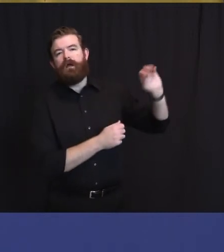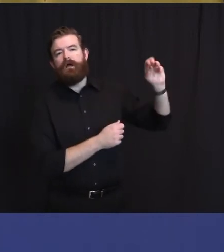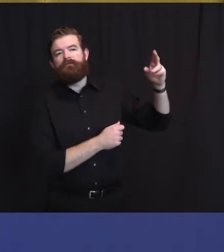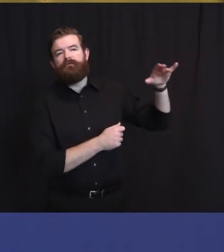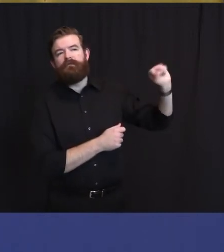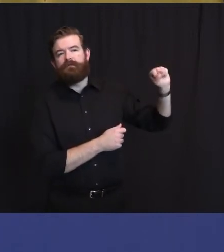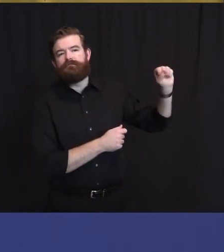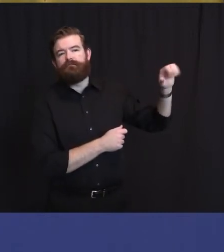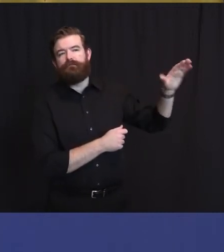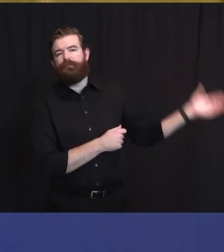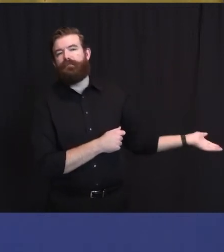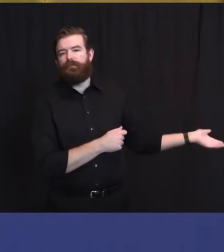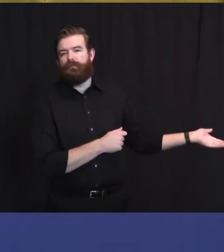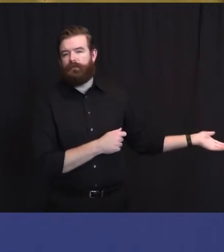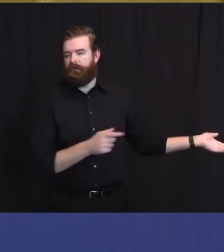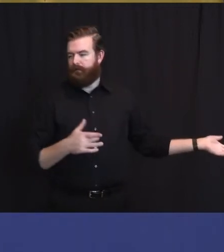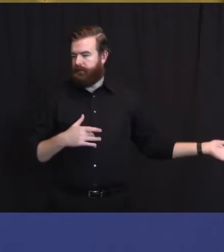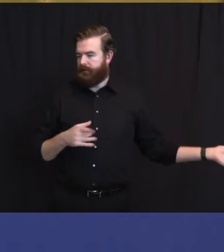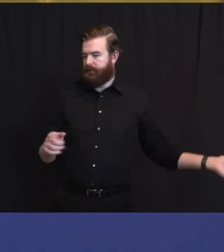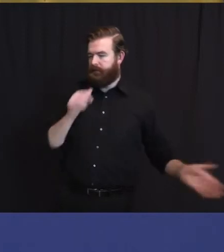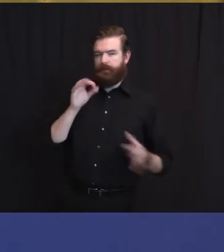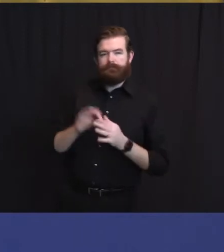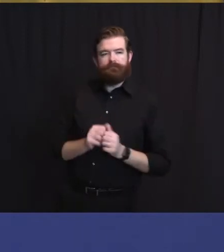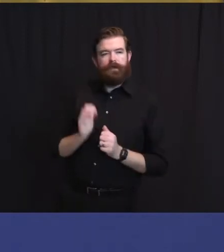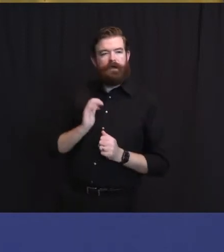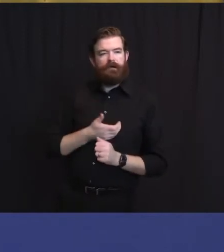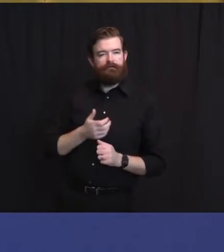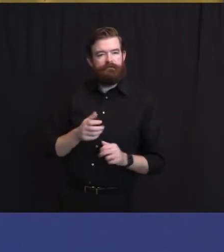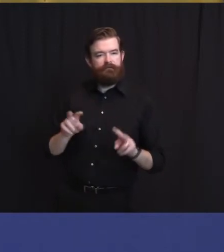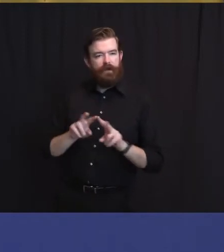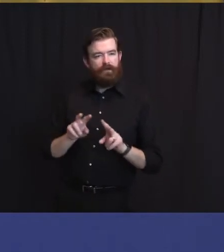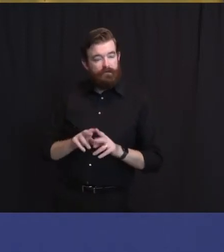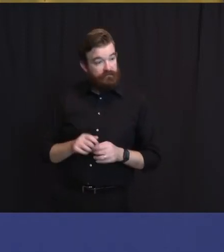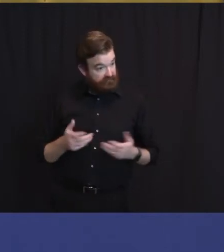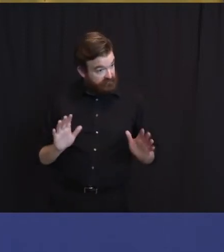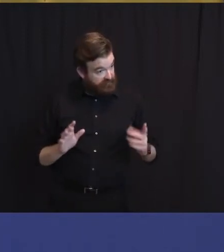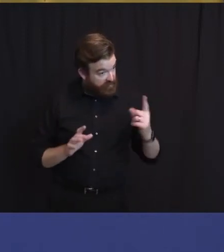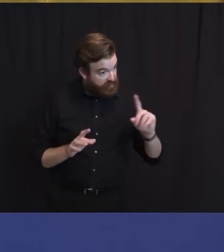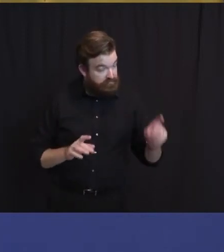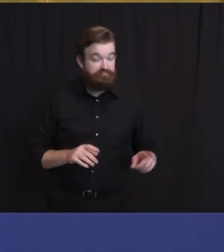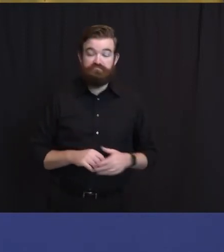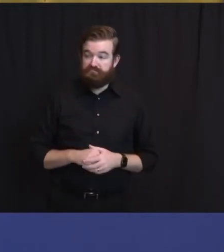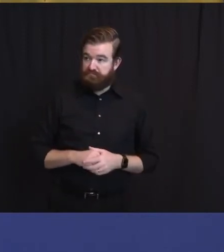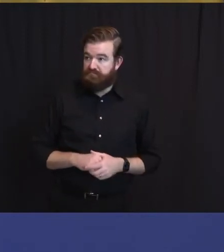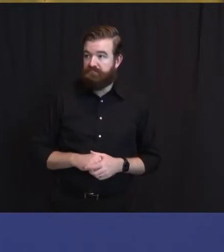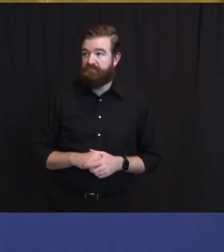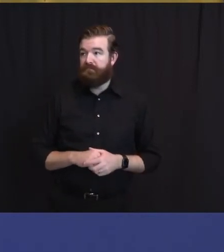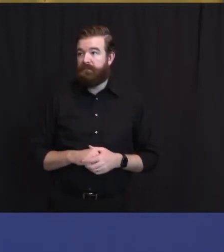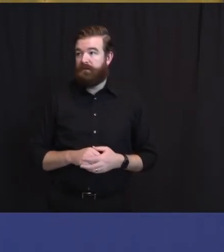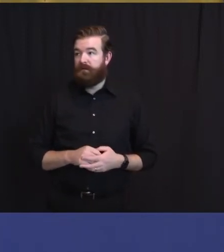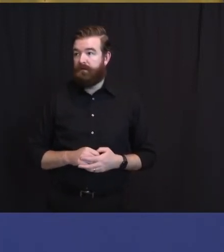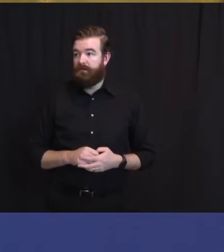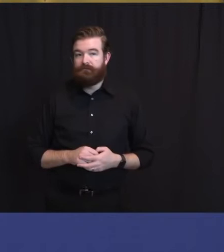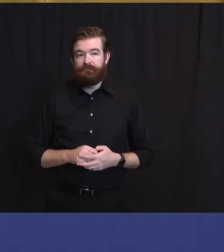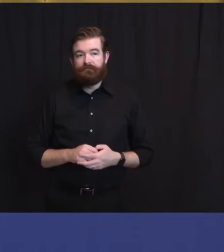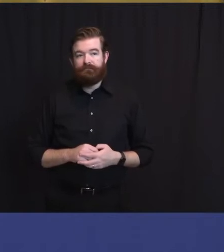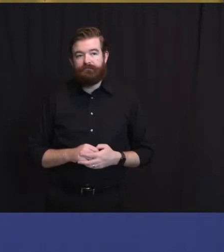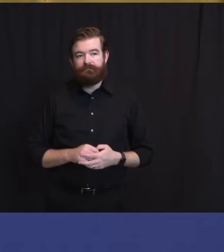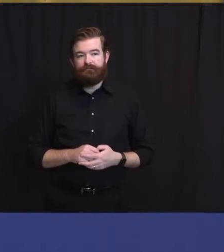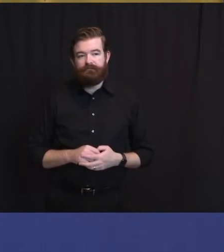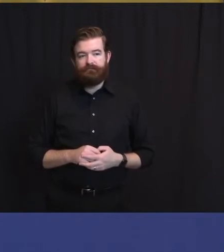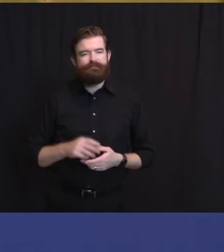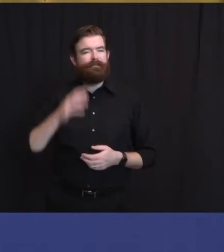reforms? Is that it? Yeah, that's it. A little bit like, do they know that you beat your dog is the premise of the